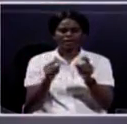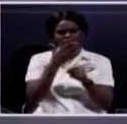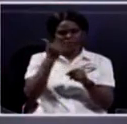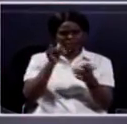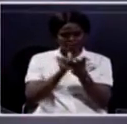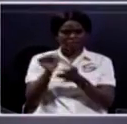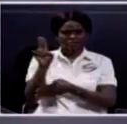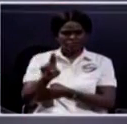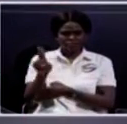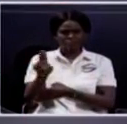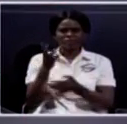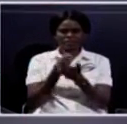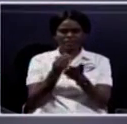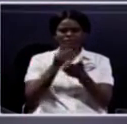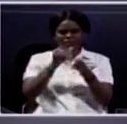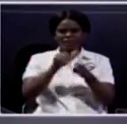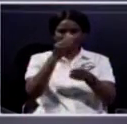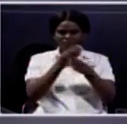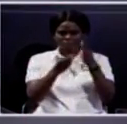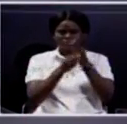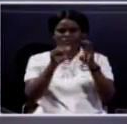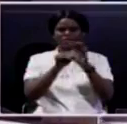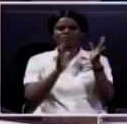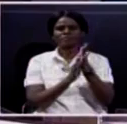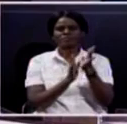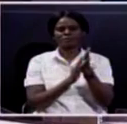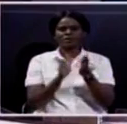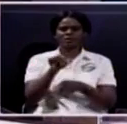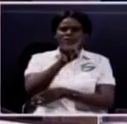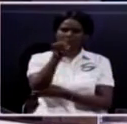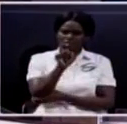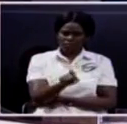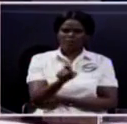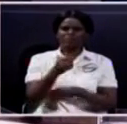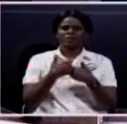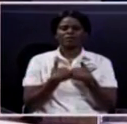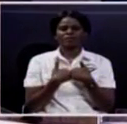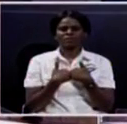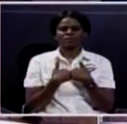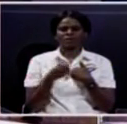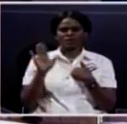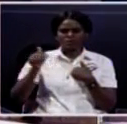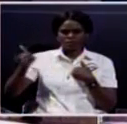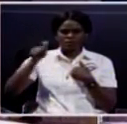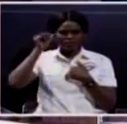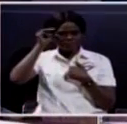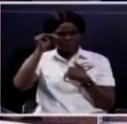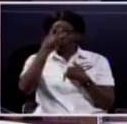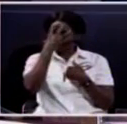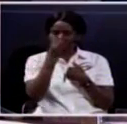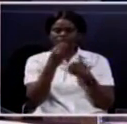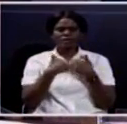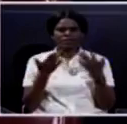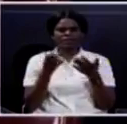be used to improve on the infrastructure in the schools? I did ask you that question, Yes. P.S., that you probably have been sleeping as a ministry because maybe the money has